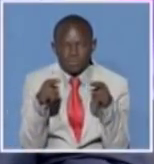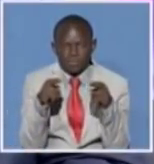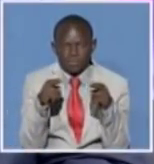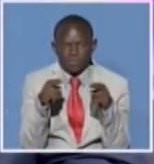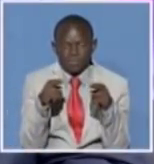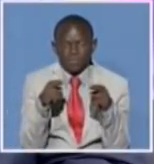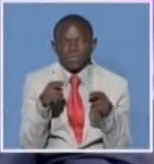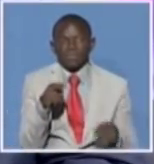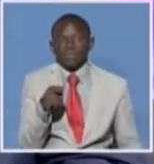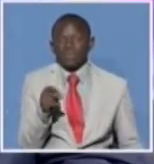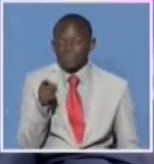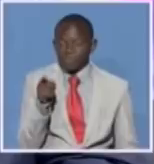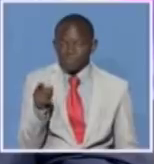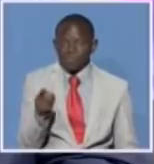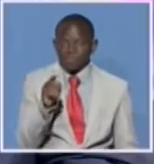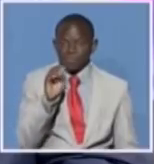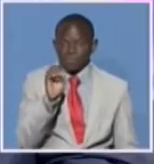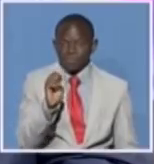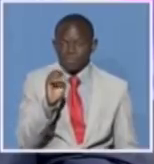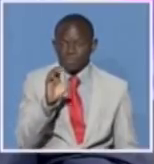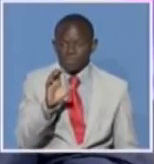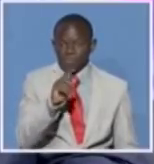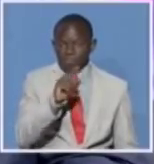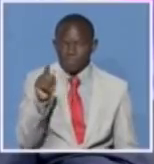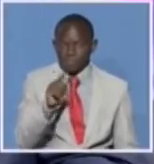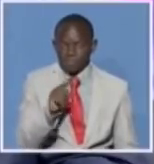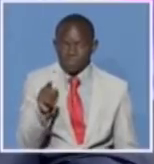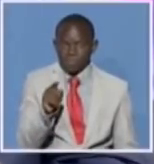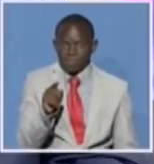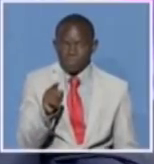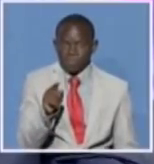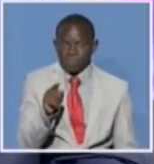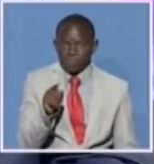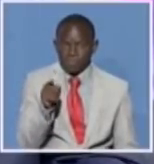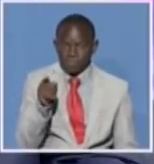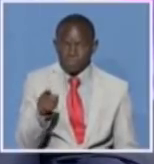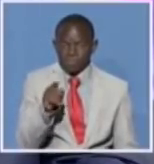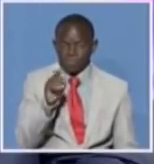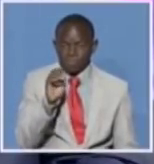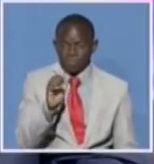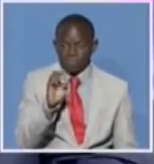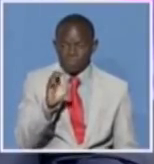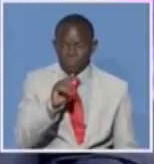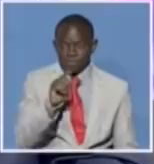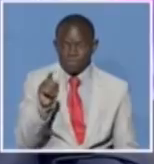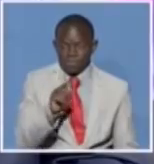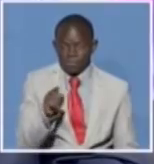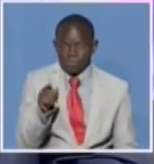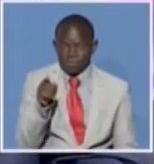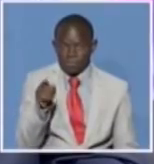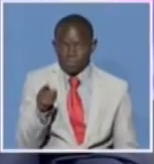indeed, you will note that every year when the Minister of General